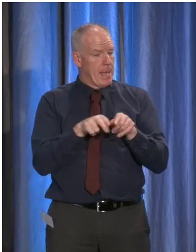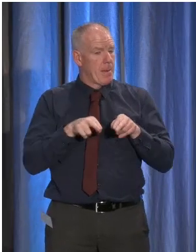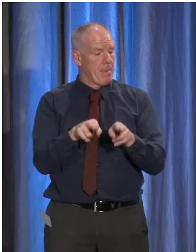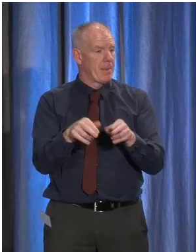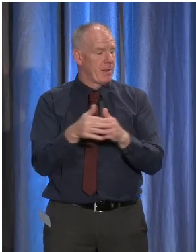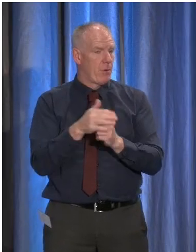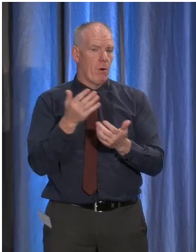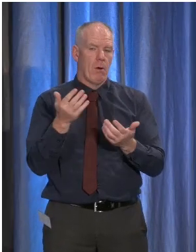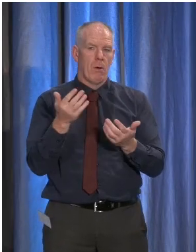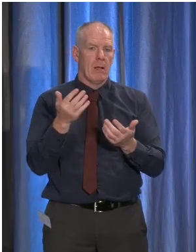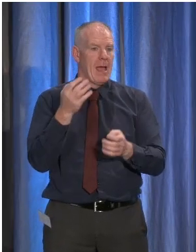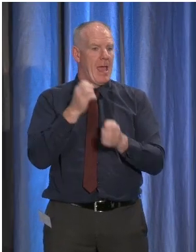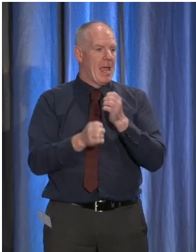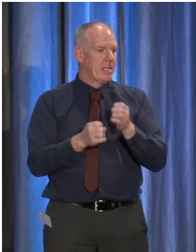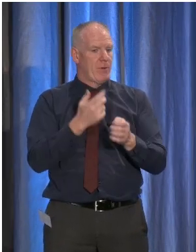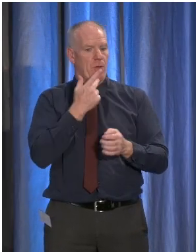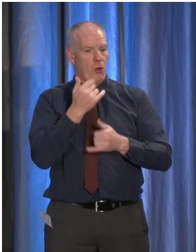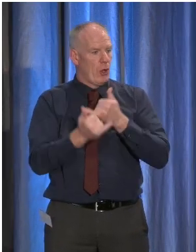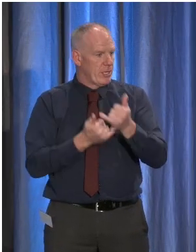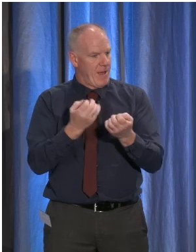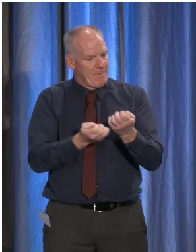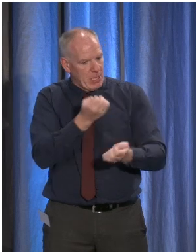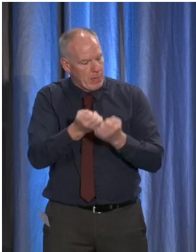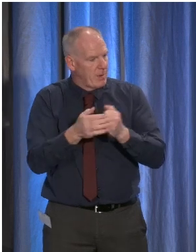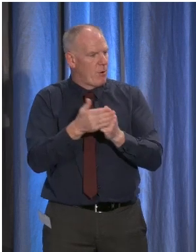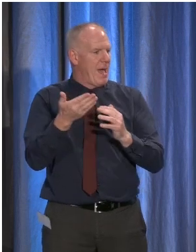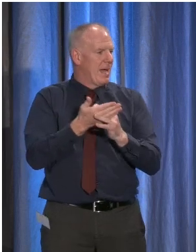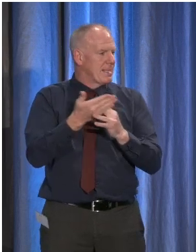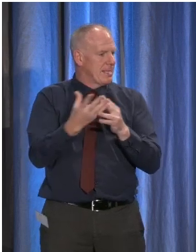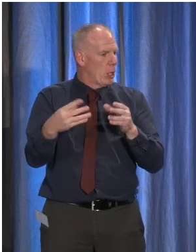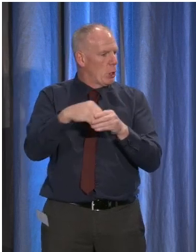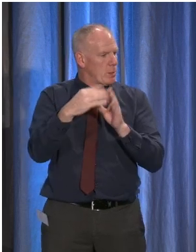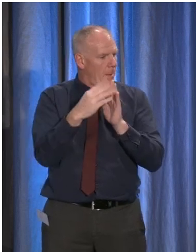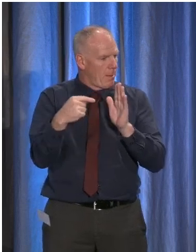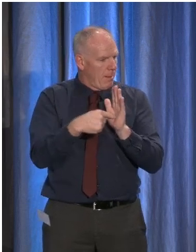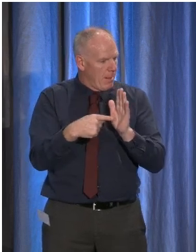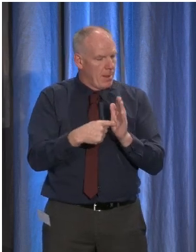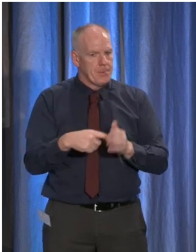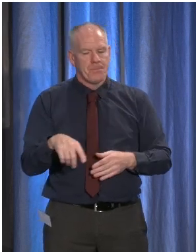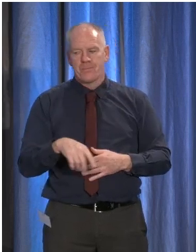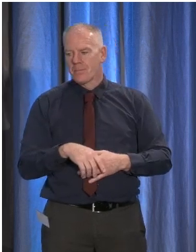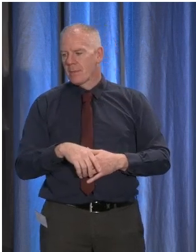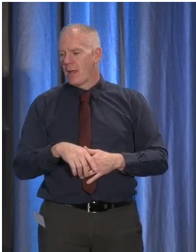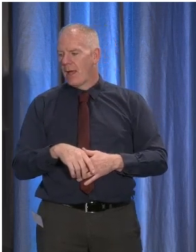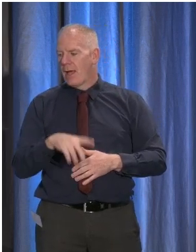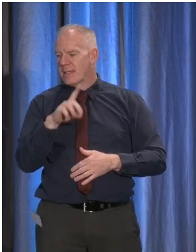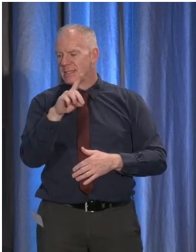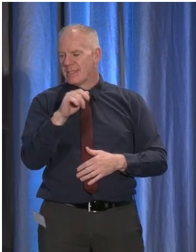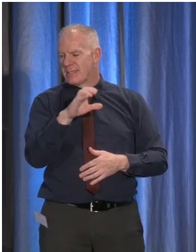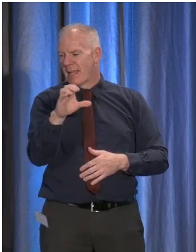the end of Year 3 evaluation of the access and inclusion model. And Debs has recently published an